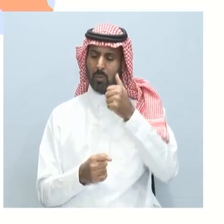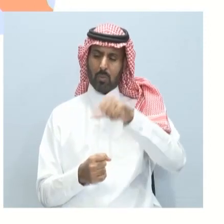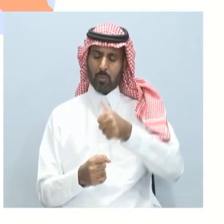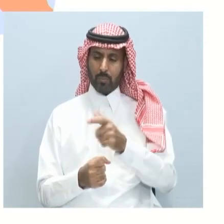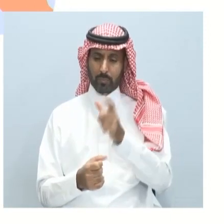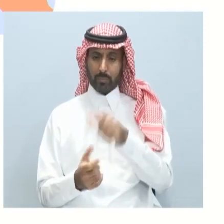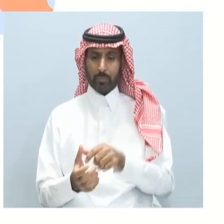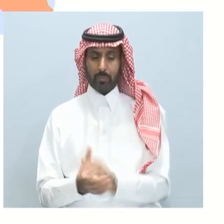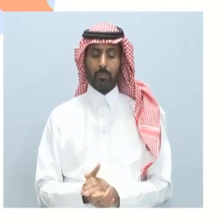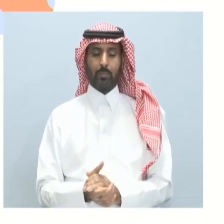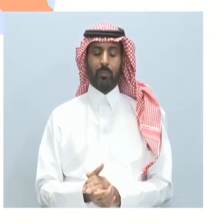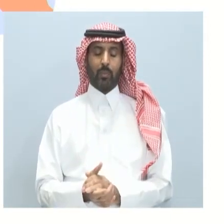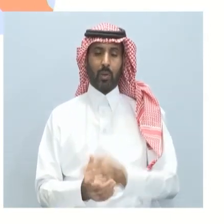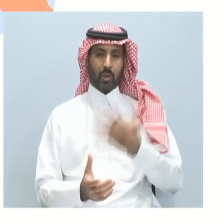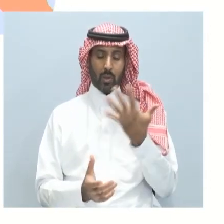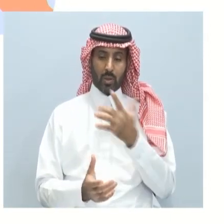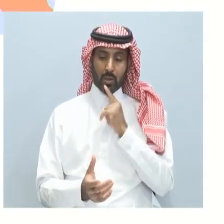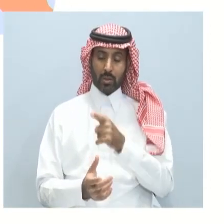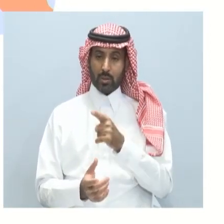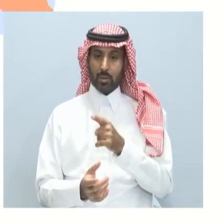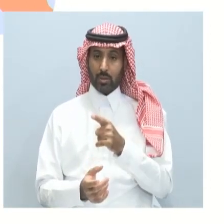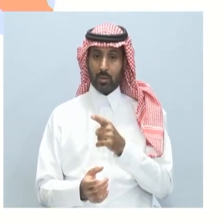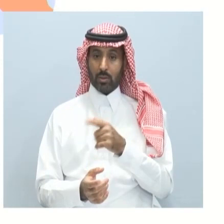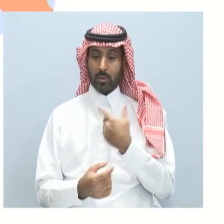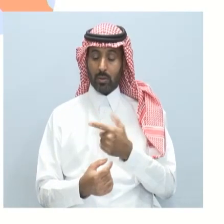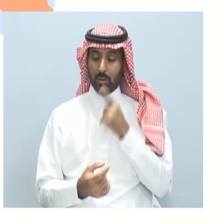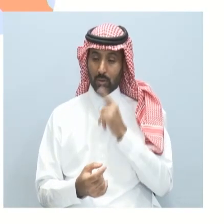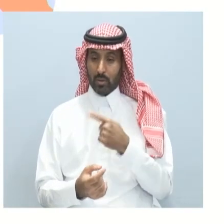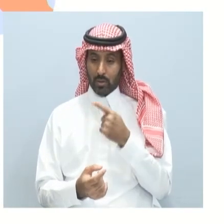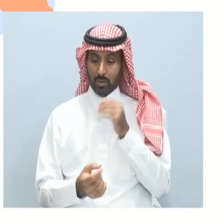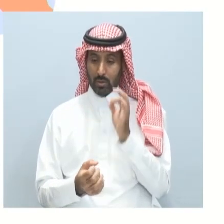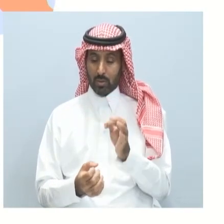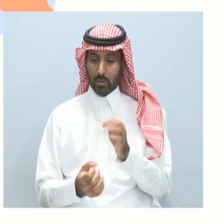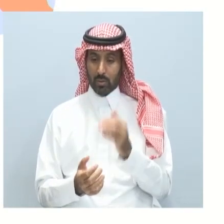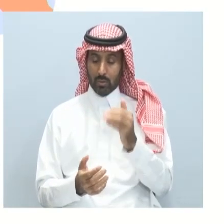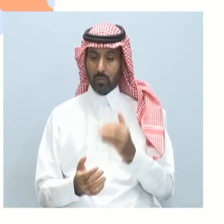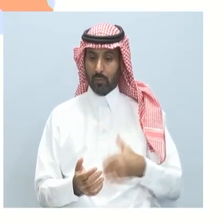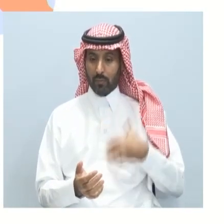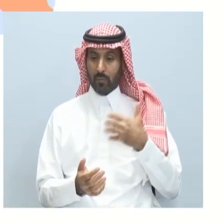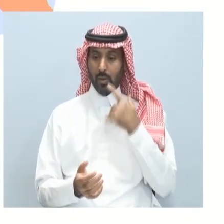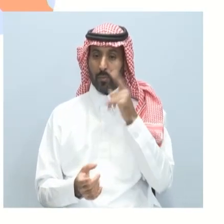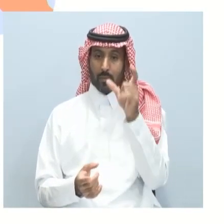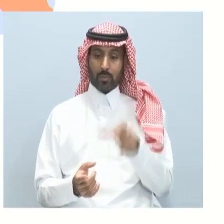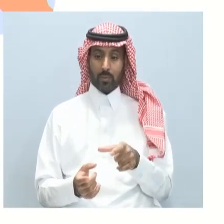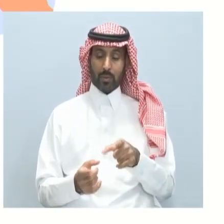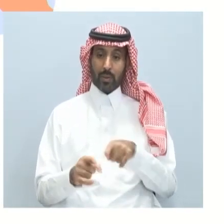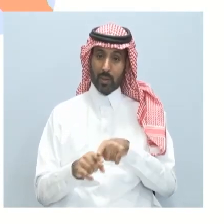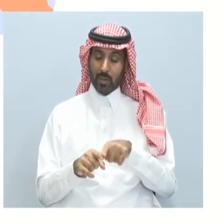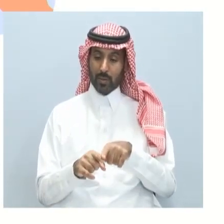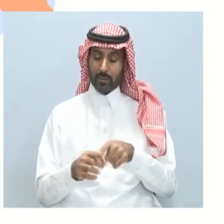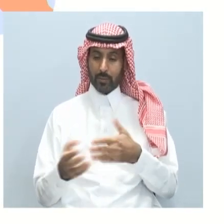them. Number five, to display a sense of commitment and genuine feeling about personal